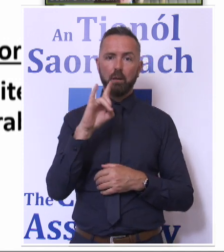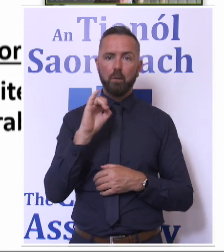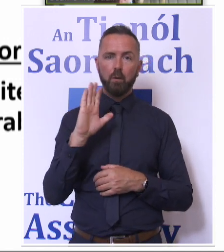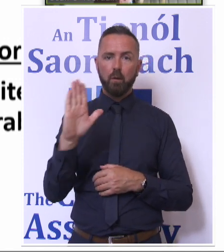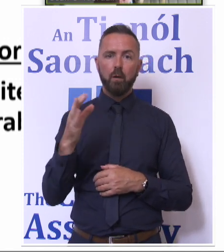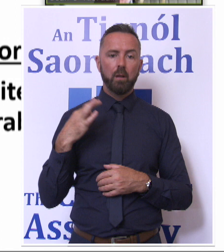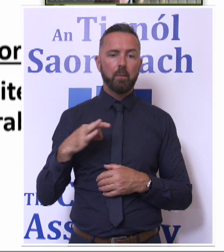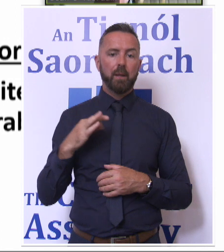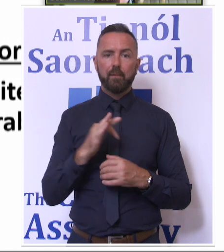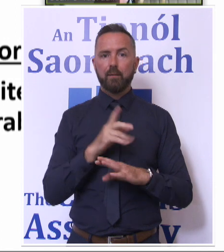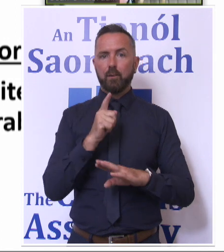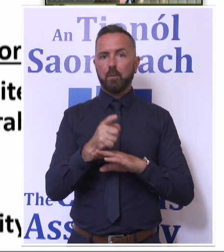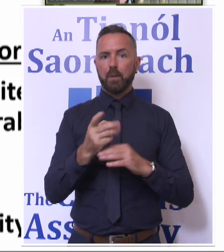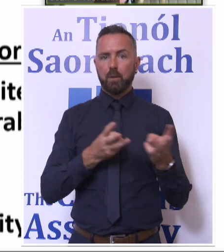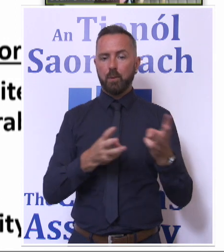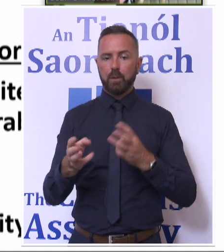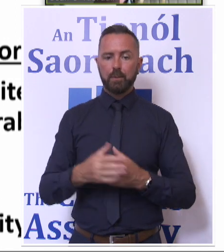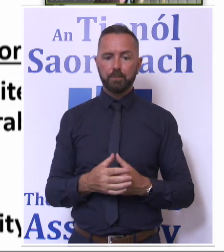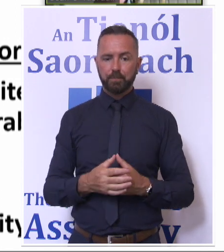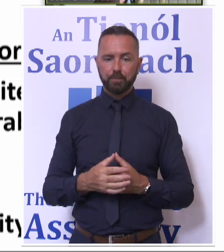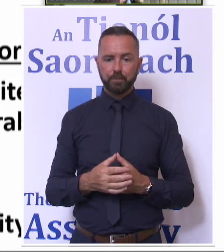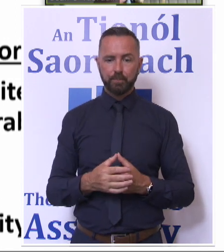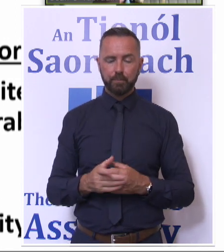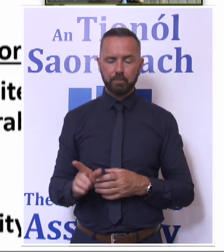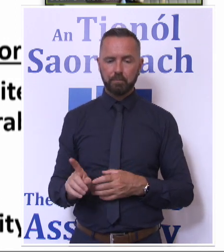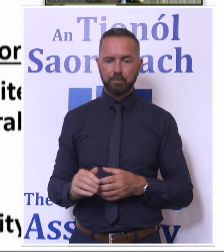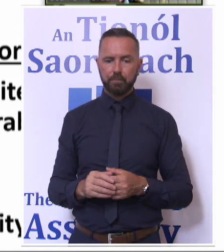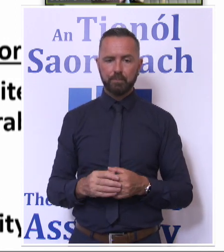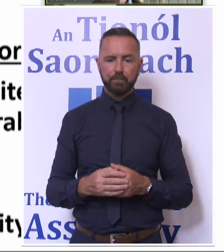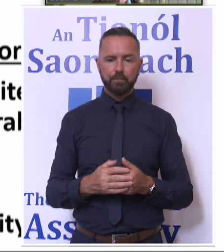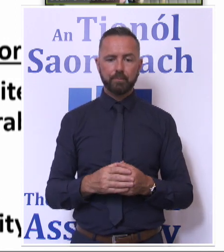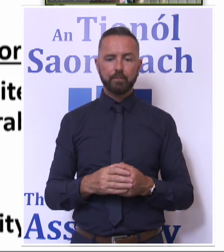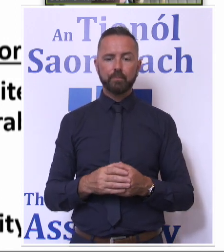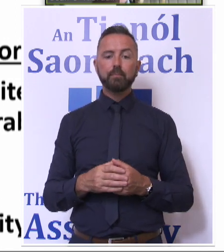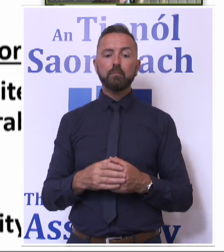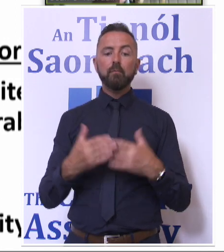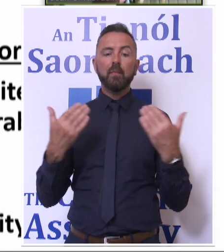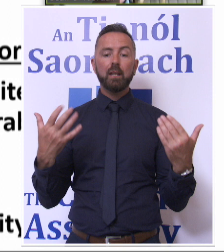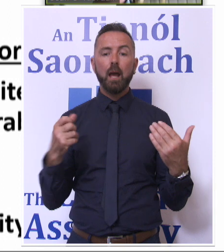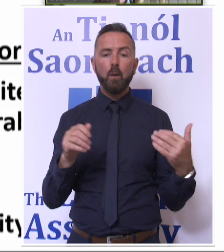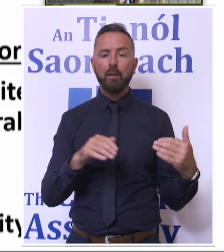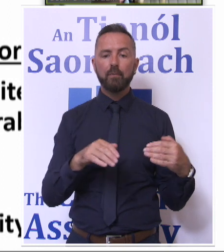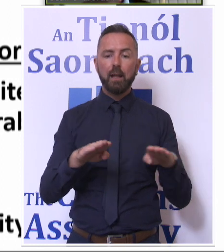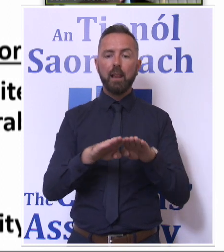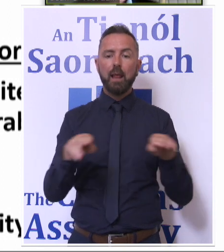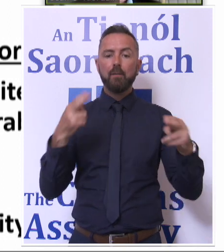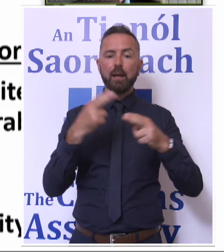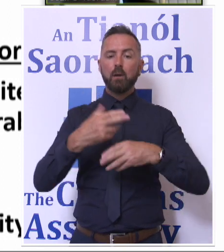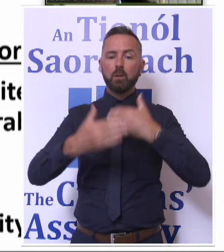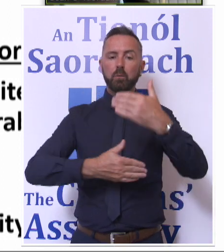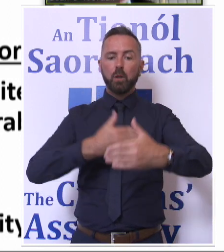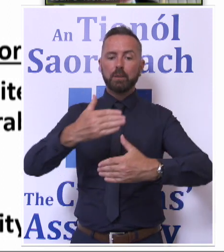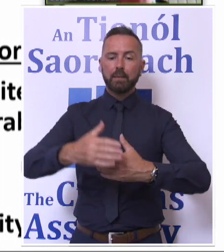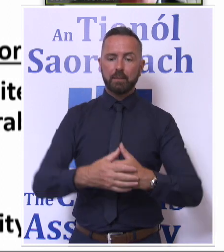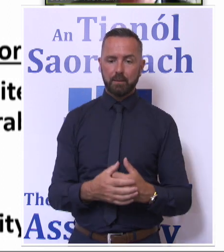reduced budgets to support them. That said, there is now a levelling up process in place, which